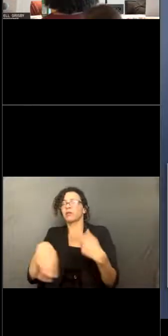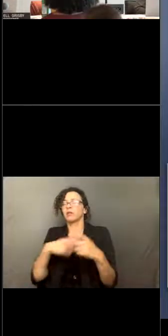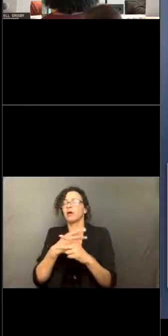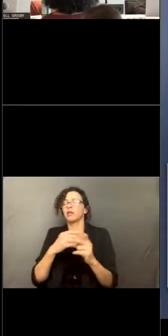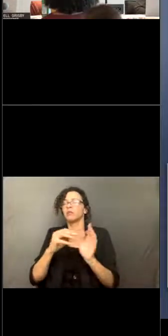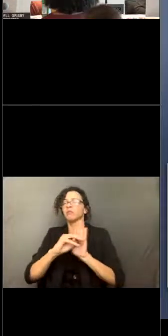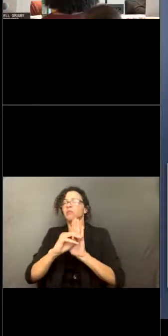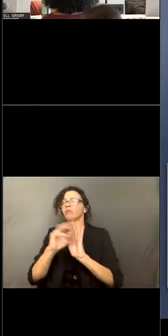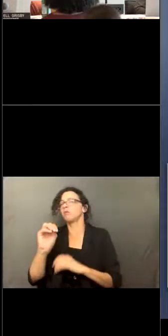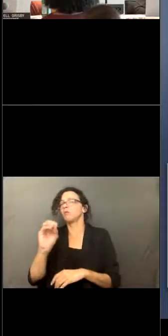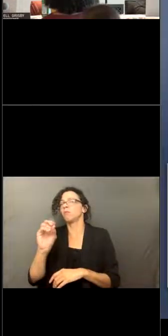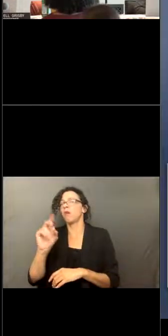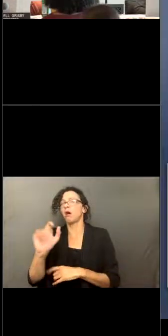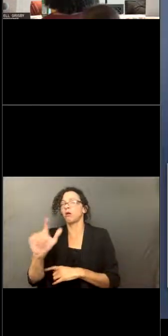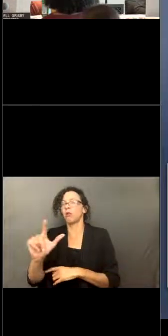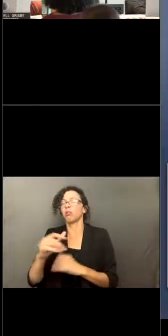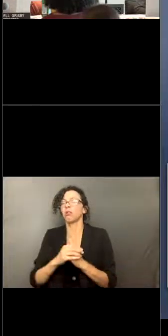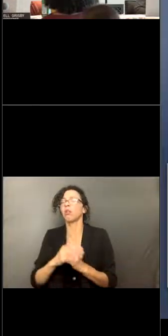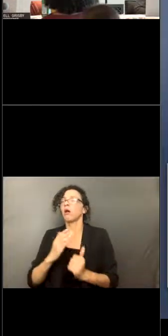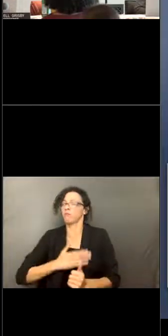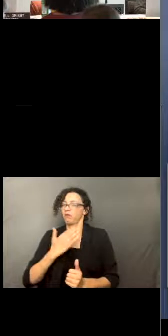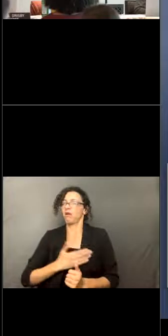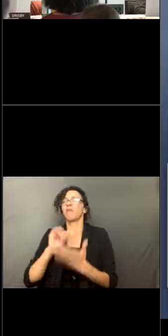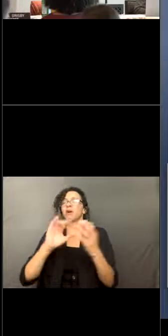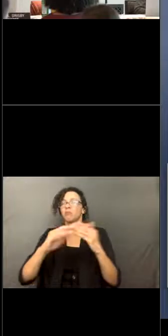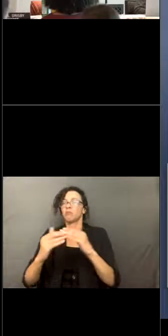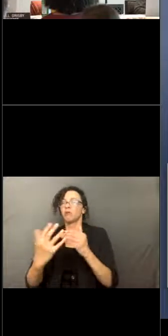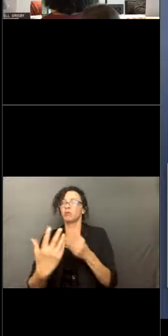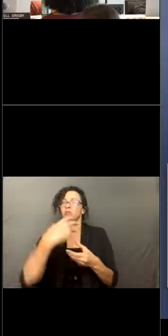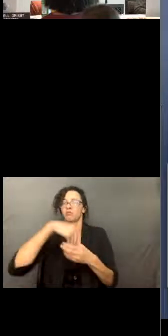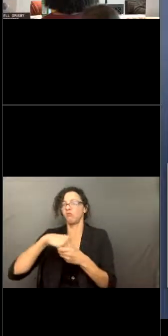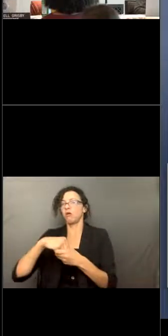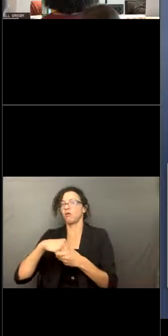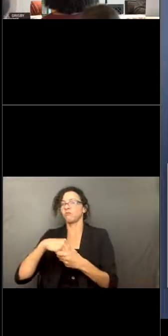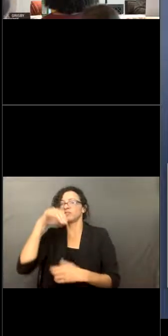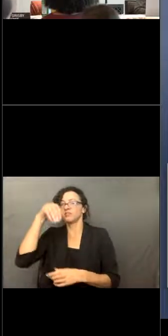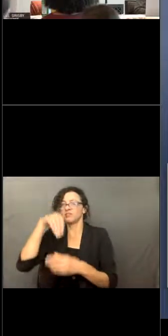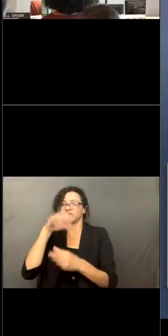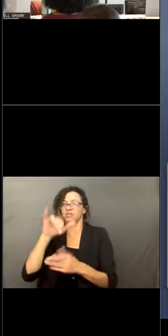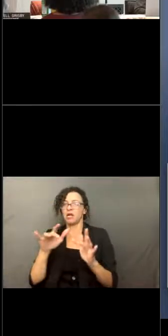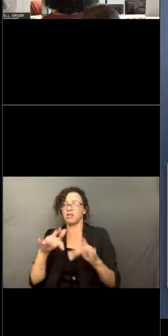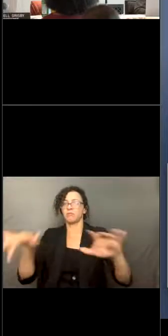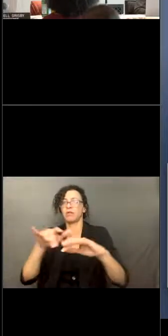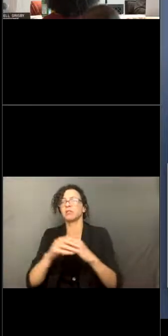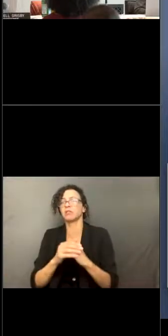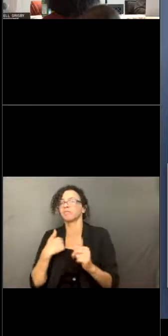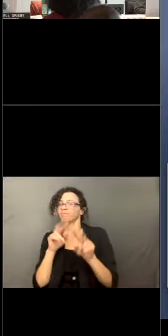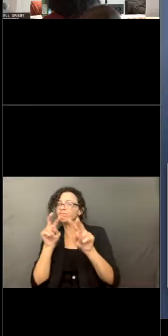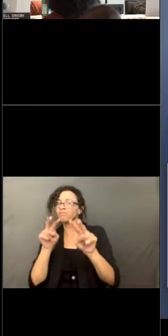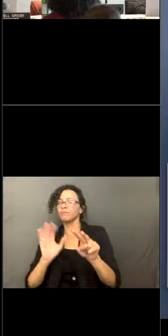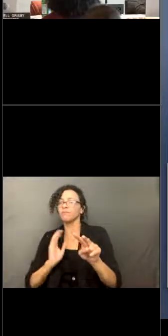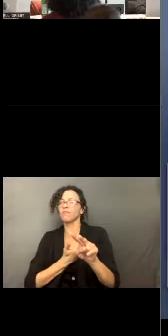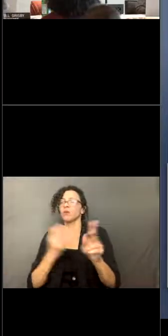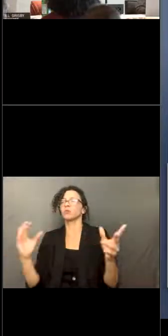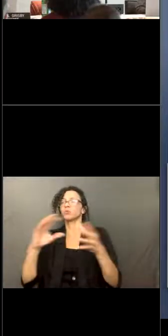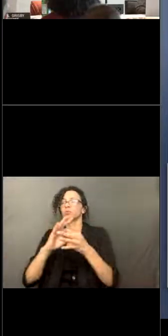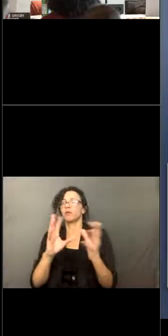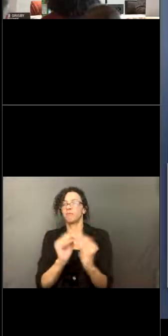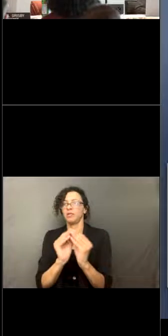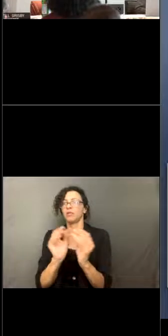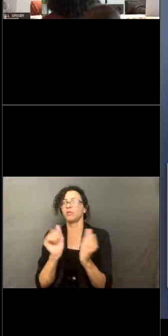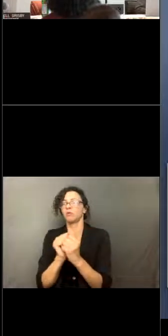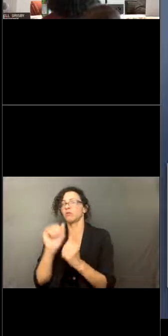those spaces. And I look forward to seeing how when we do our joint meeting with CARB and other agencies next month,